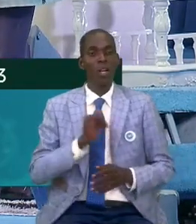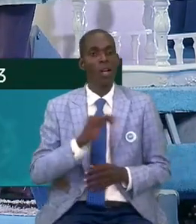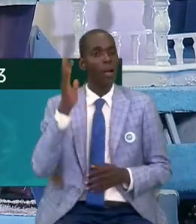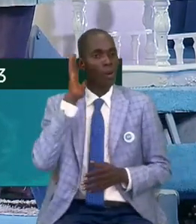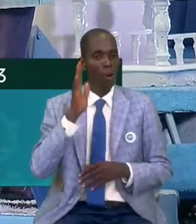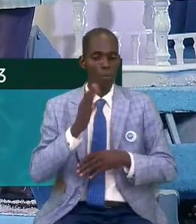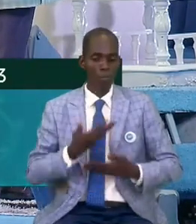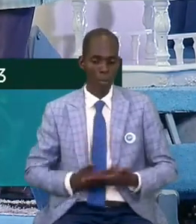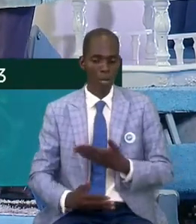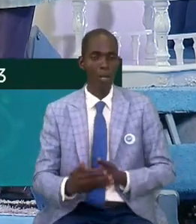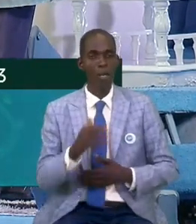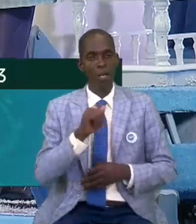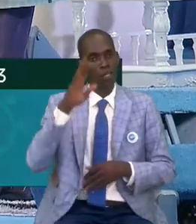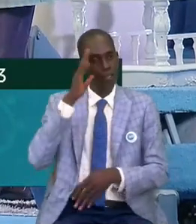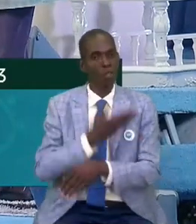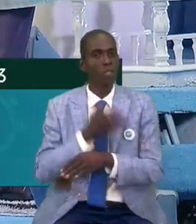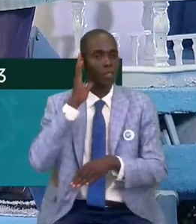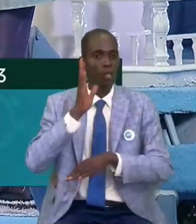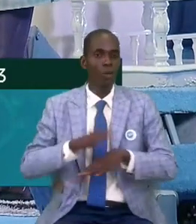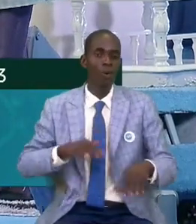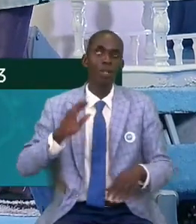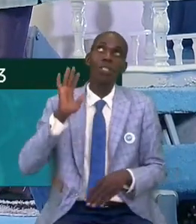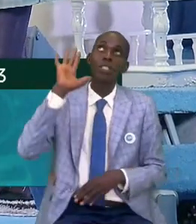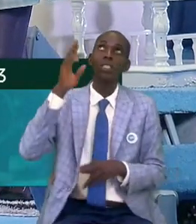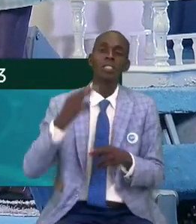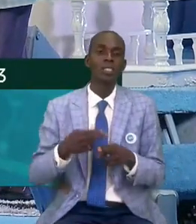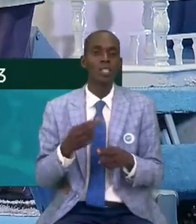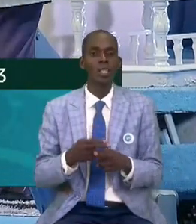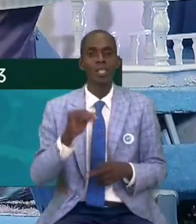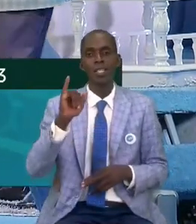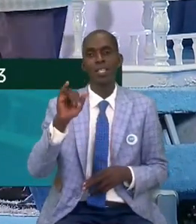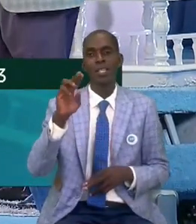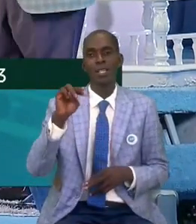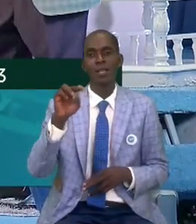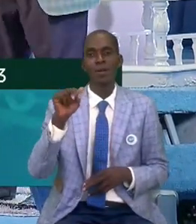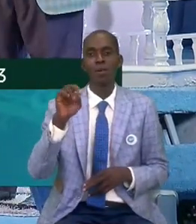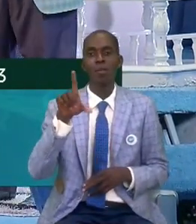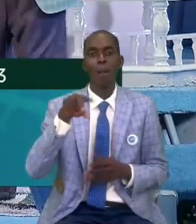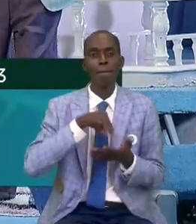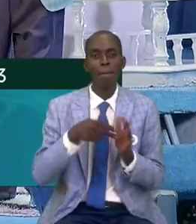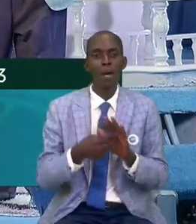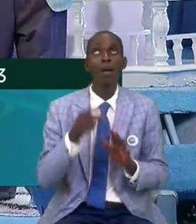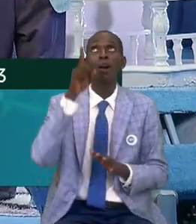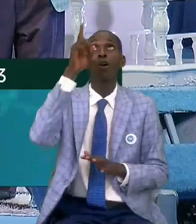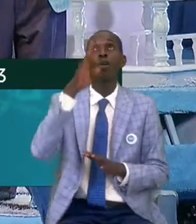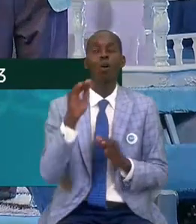Emmanuel, God with us. And that power of the Lord in Christ that moved those days, that saved people, that forgave people,